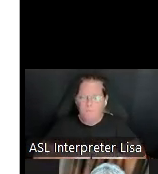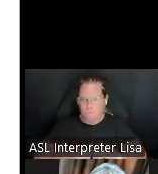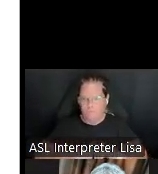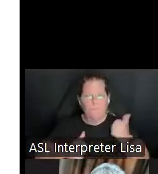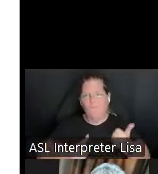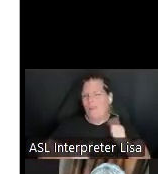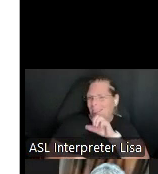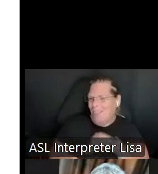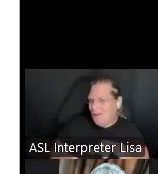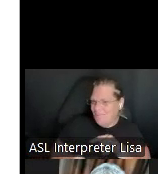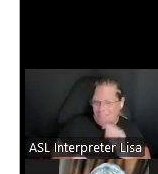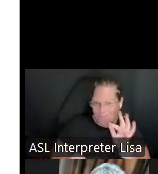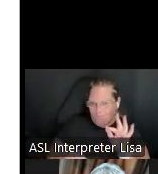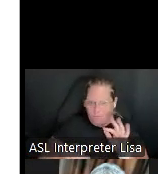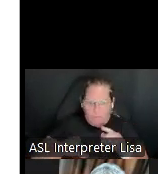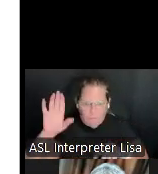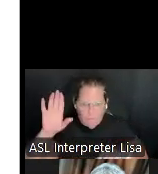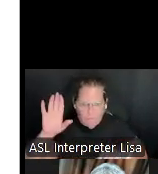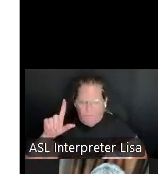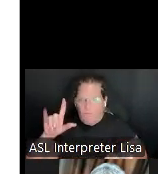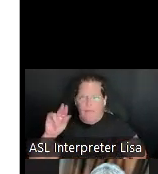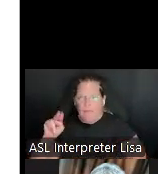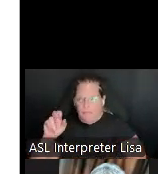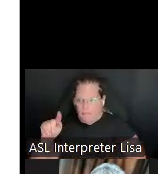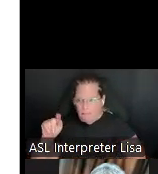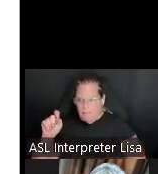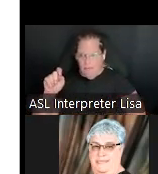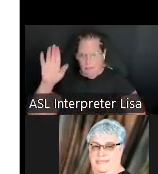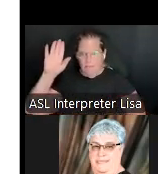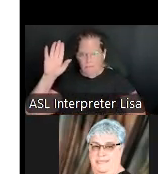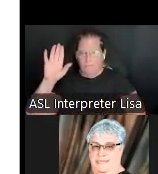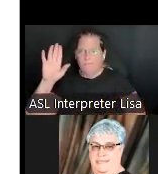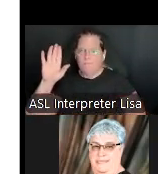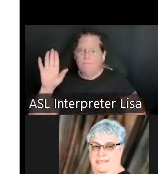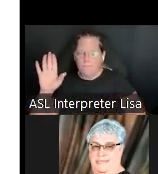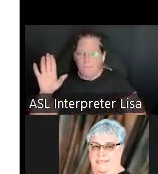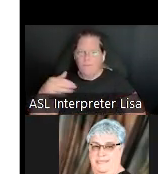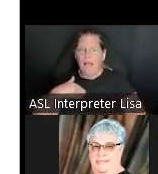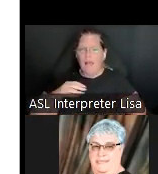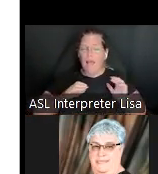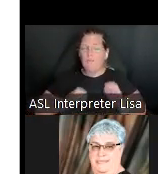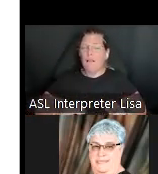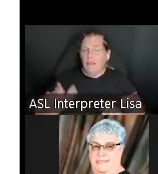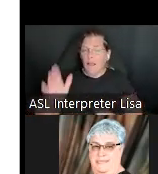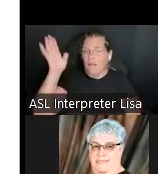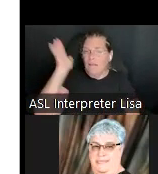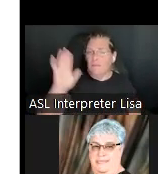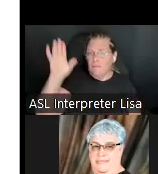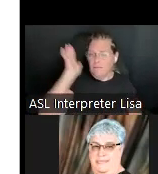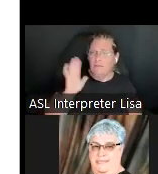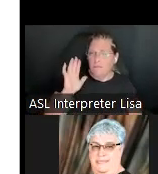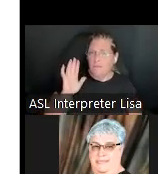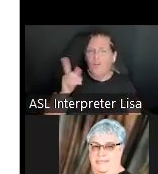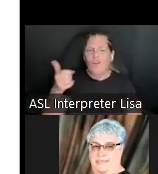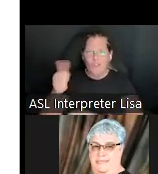Hi. Hi. This is Lynette. I had a client a few years ago that also worked with Moss.